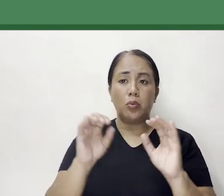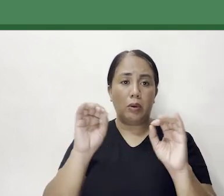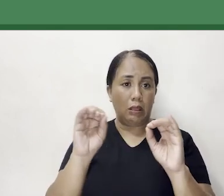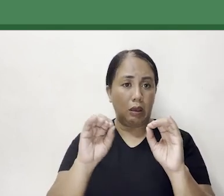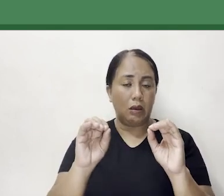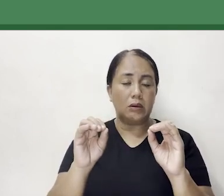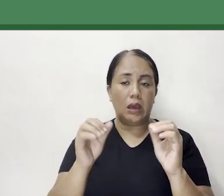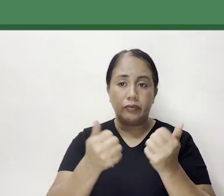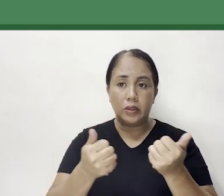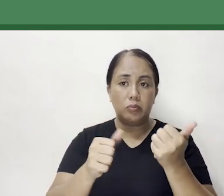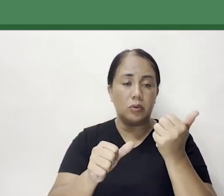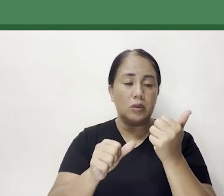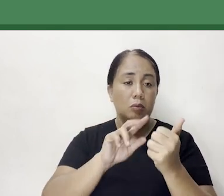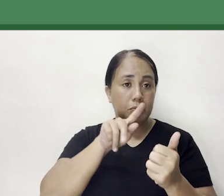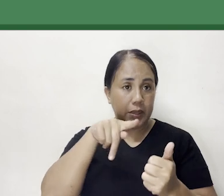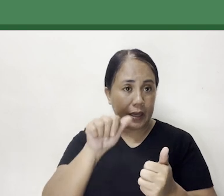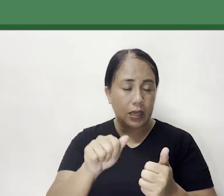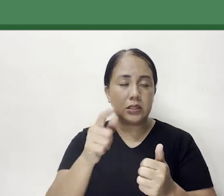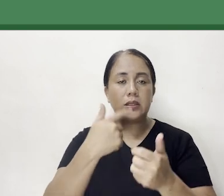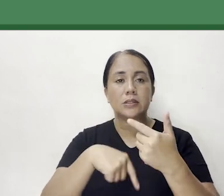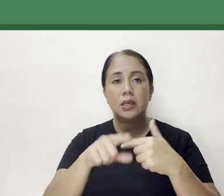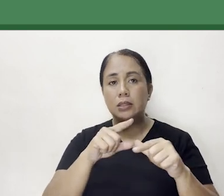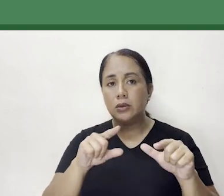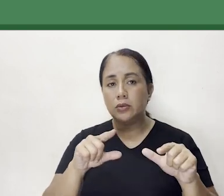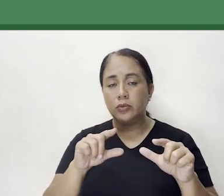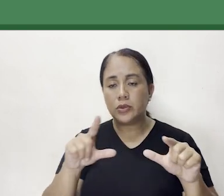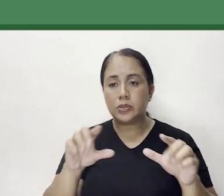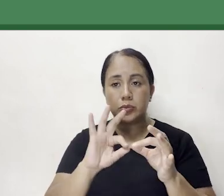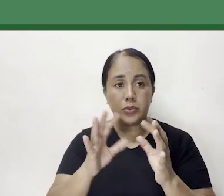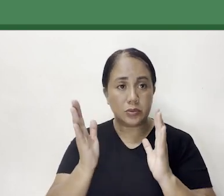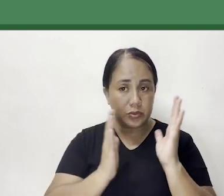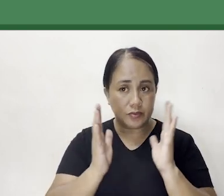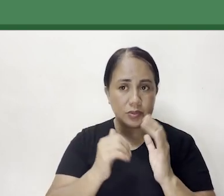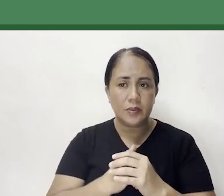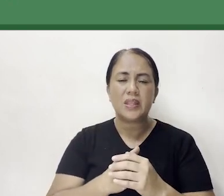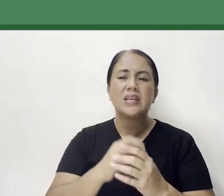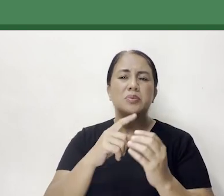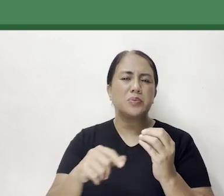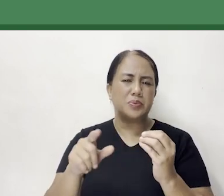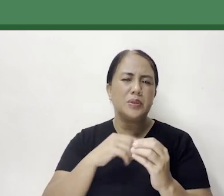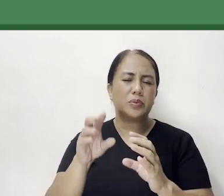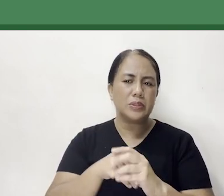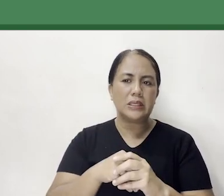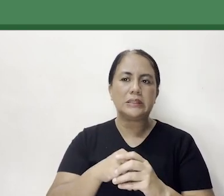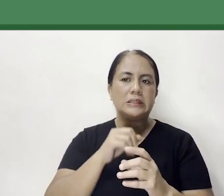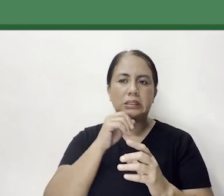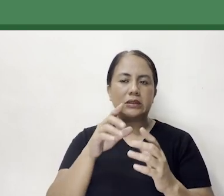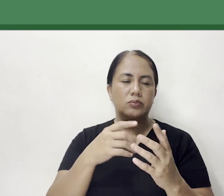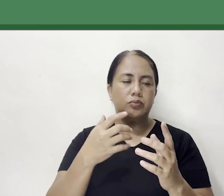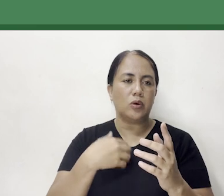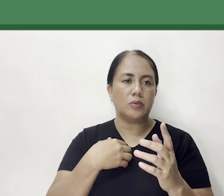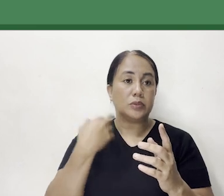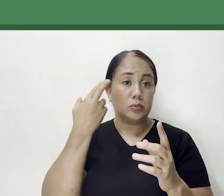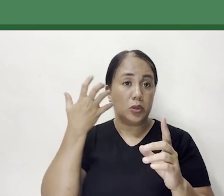as unavailability of personal assistance in sign language interpretation service, discrimination